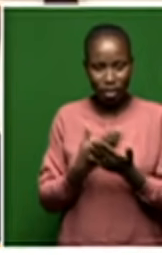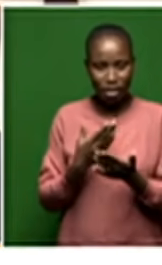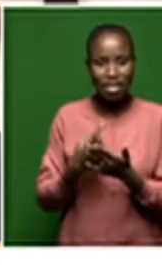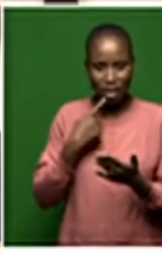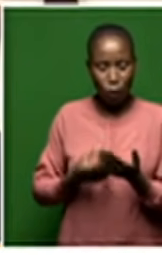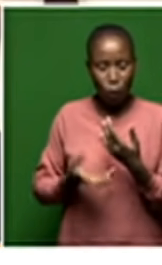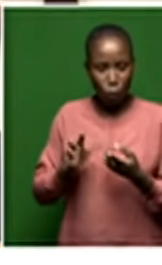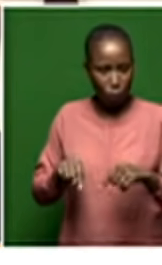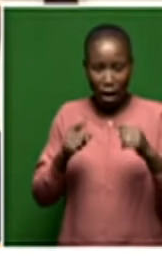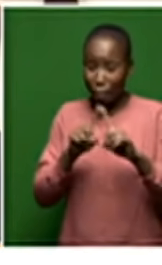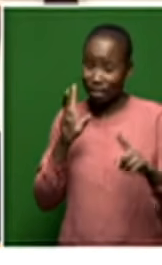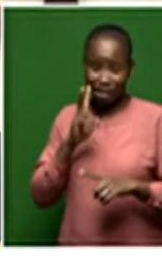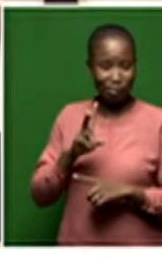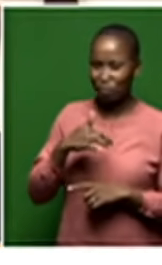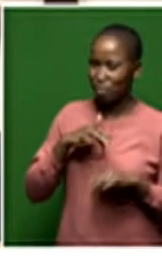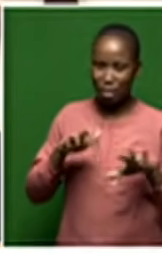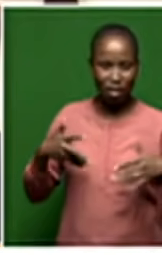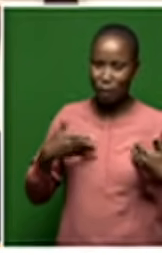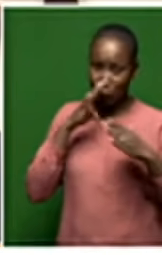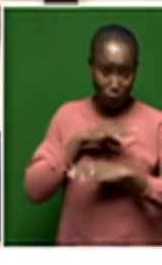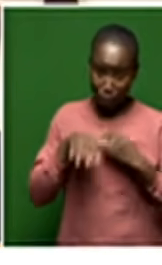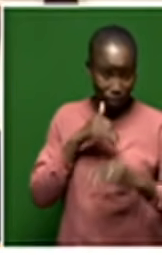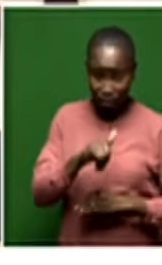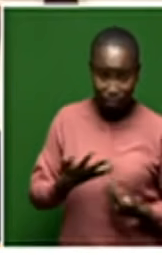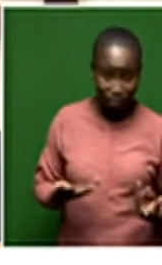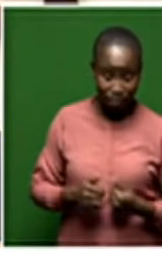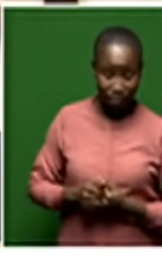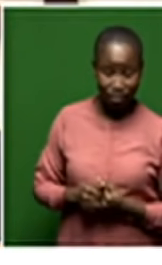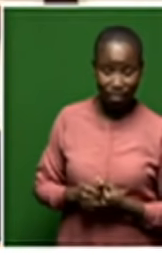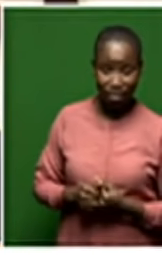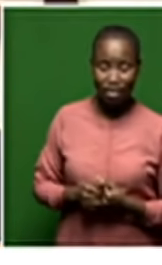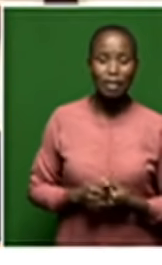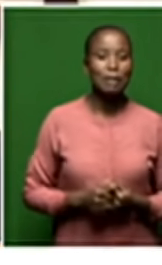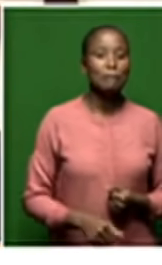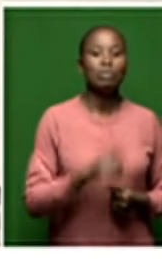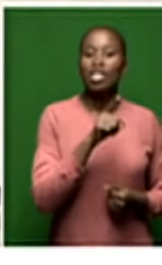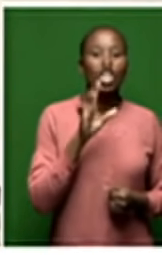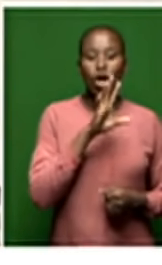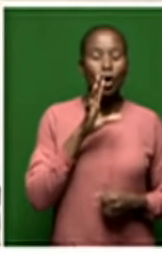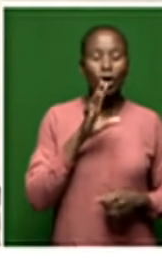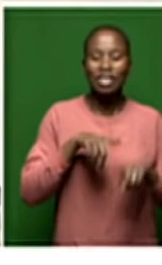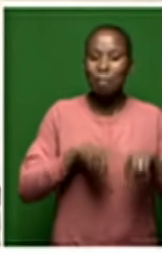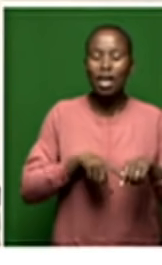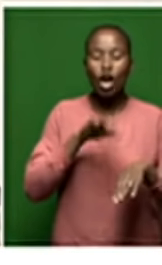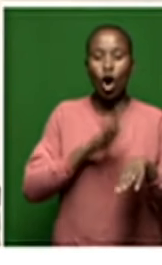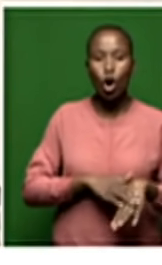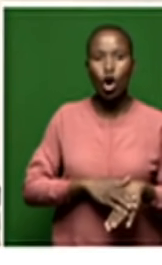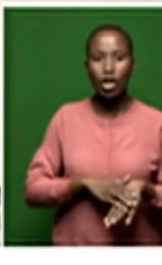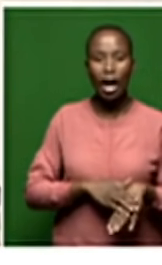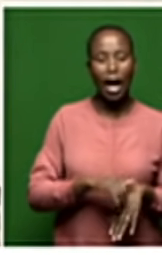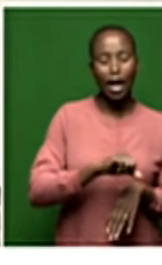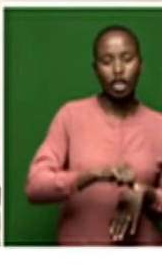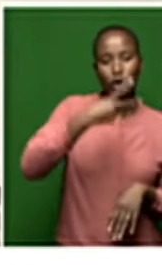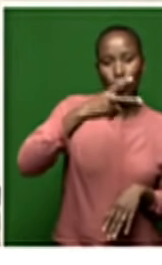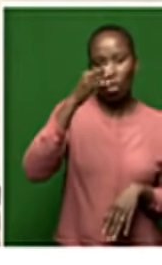parties don't seem very keen on it. Well, it doesn't depend on the 2/3 majority. It also depends on the simple majority,